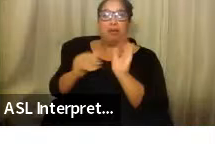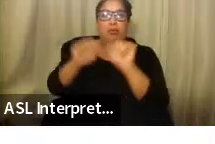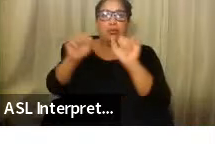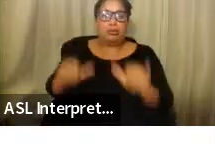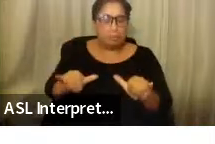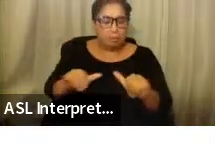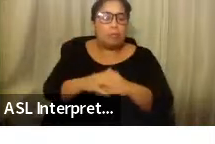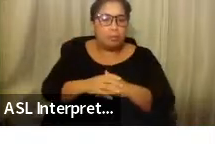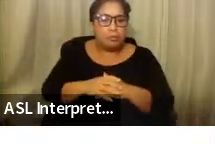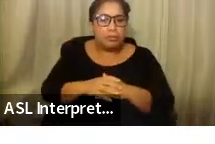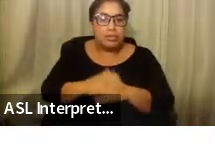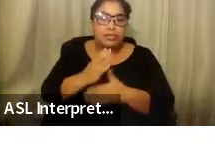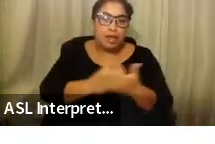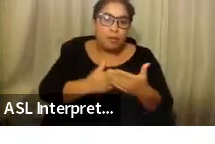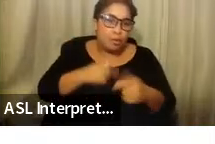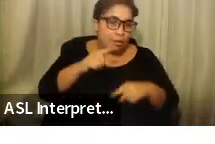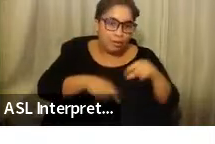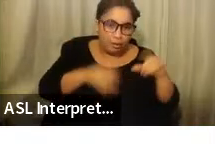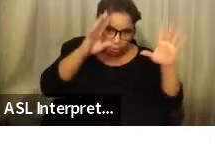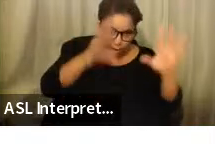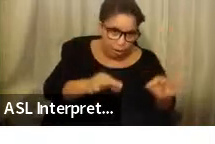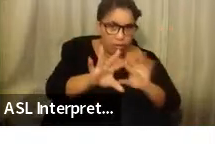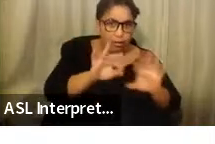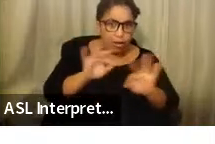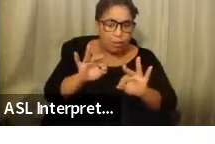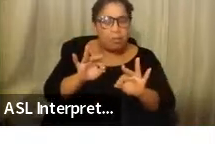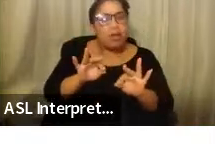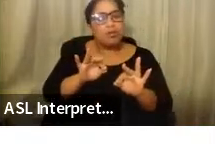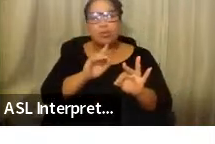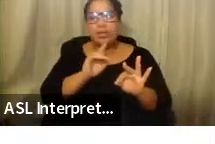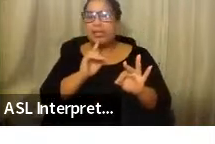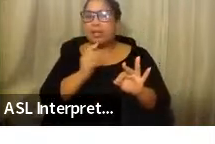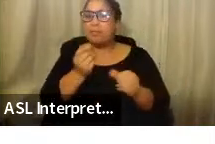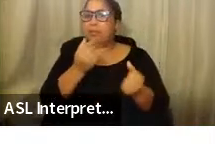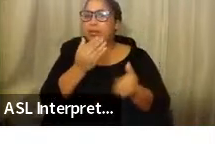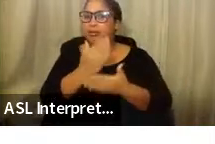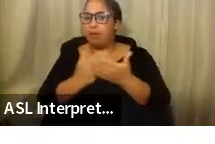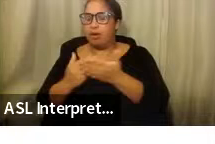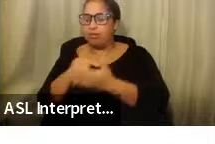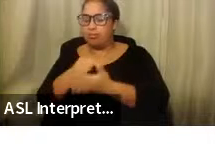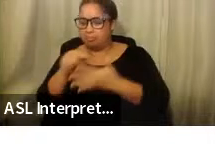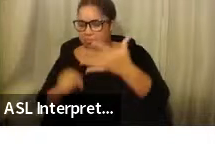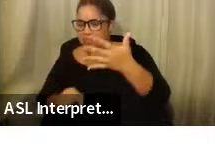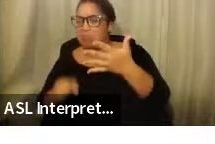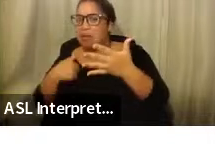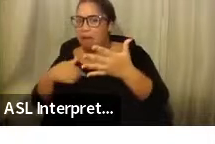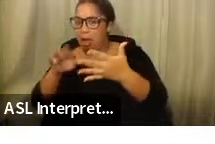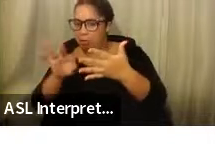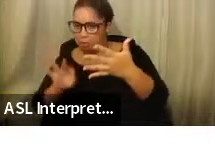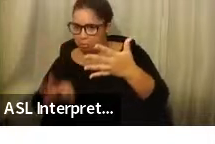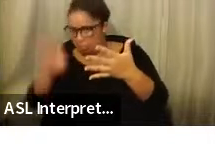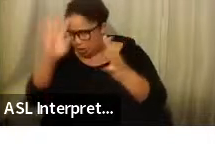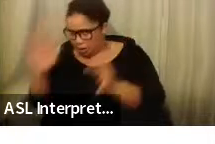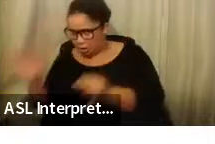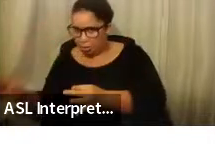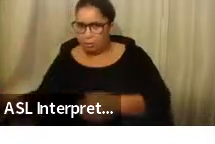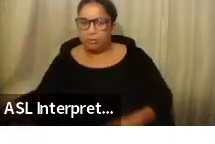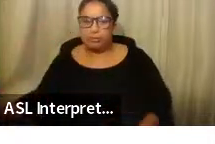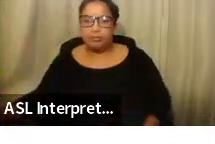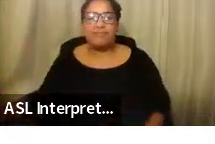some of that is not our choice, but much of it is. So we're excited to present that to you. Next slide,